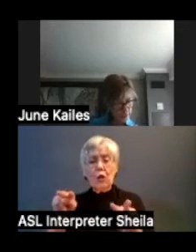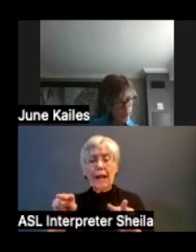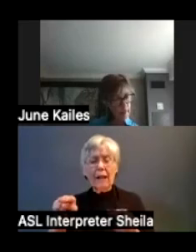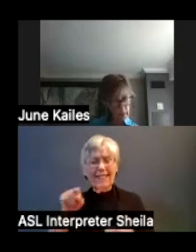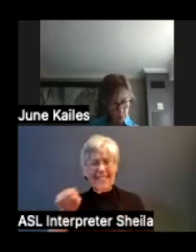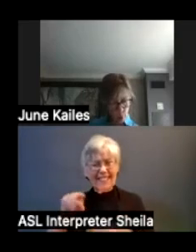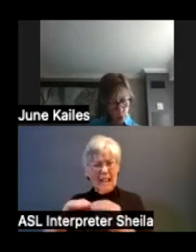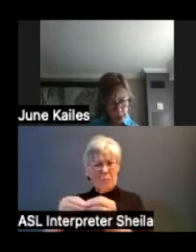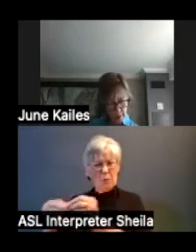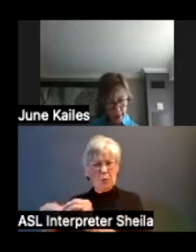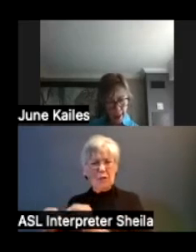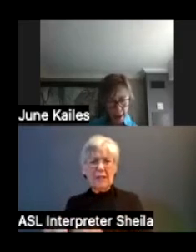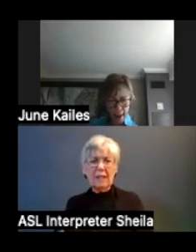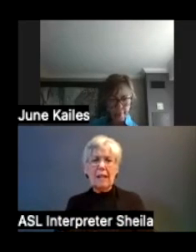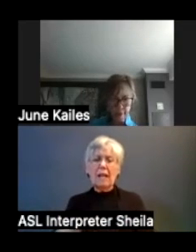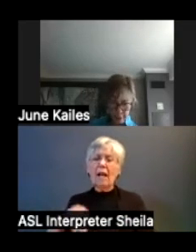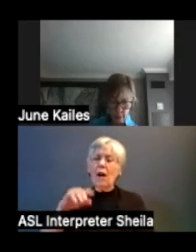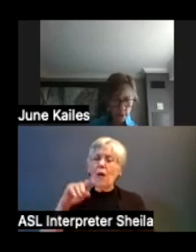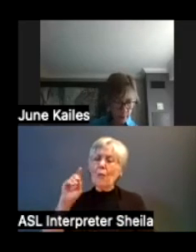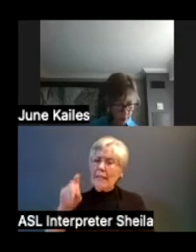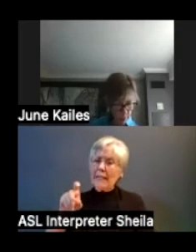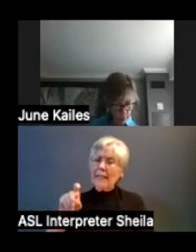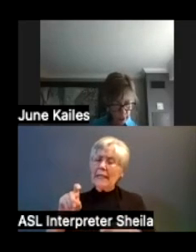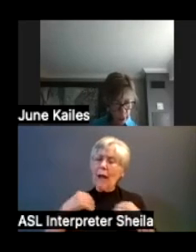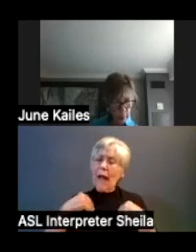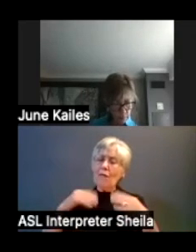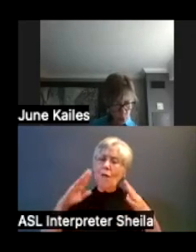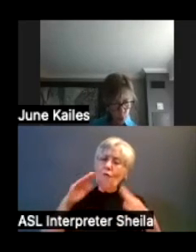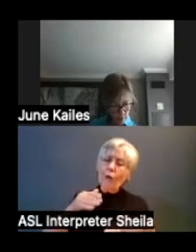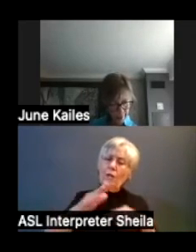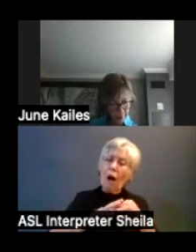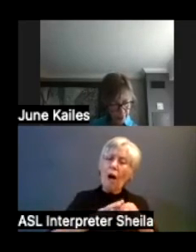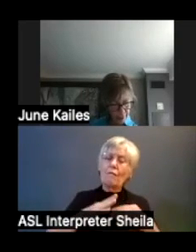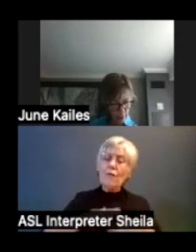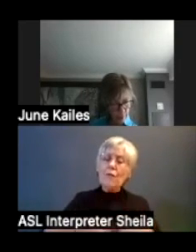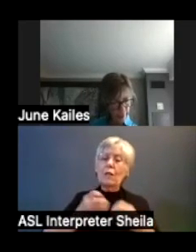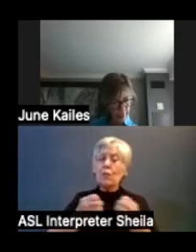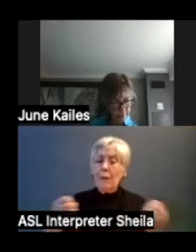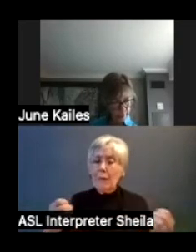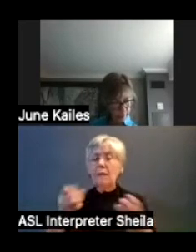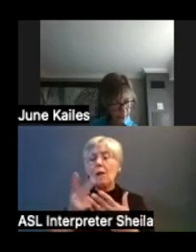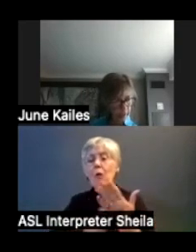of the CMIS focus and physical equipment, programmatic, and communication